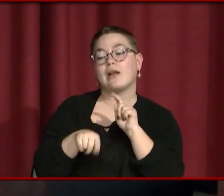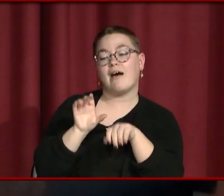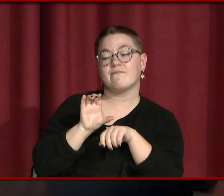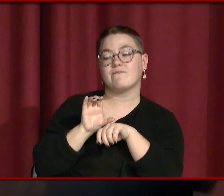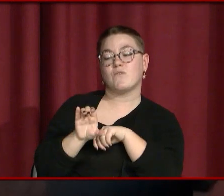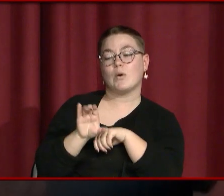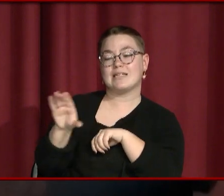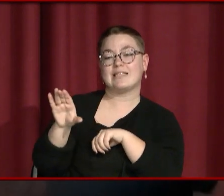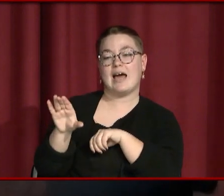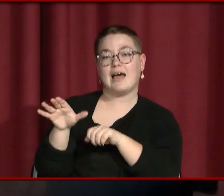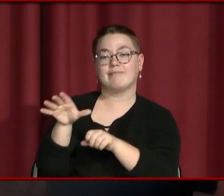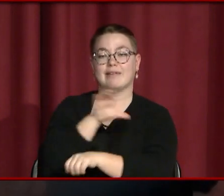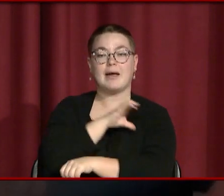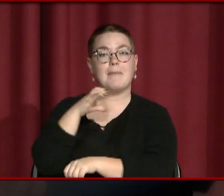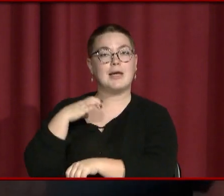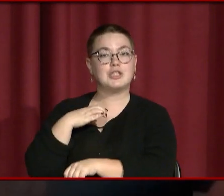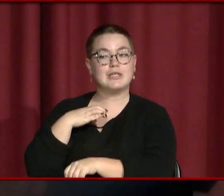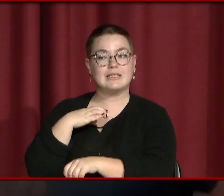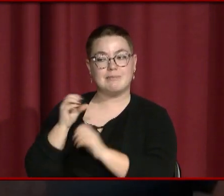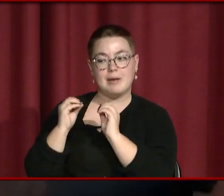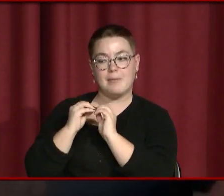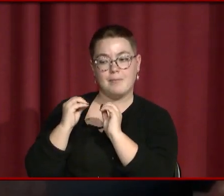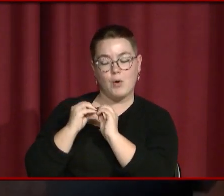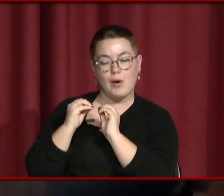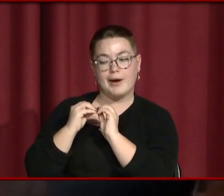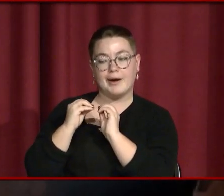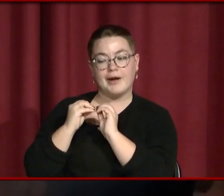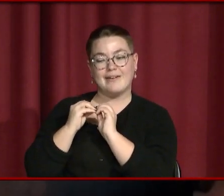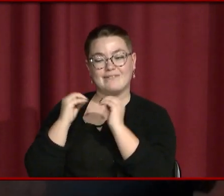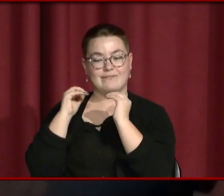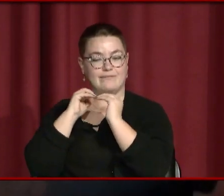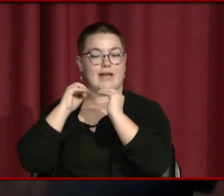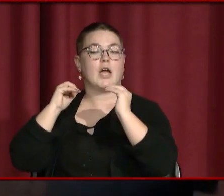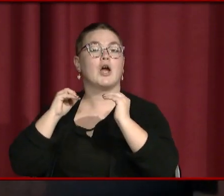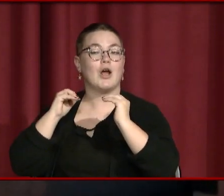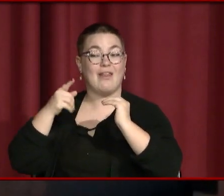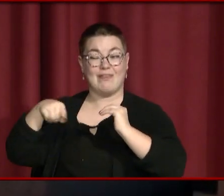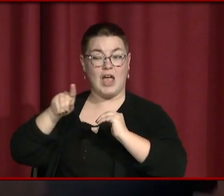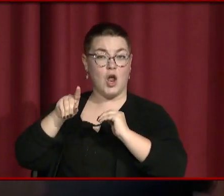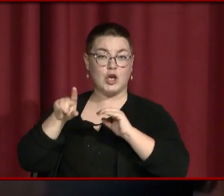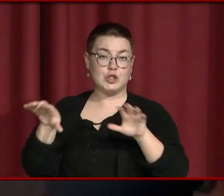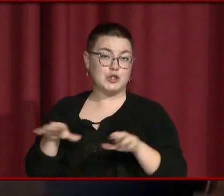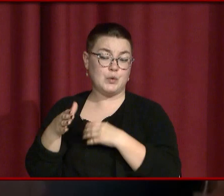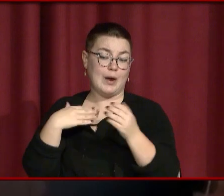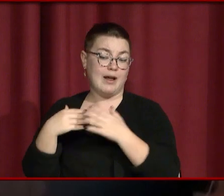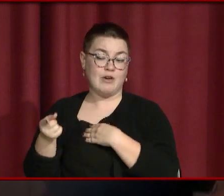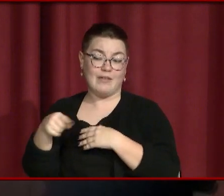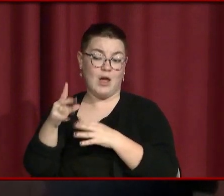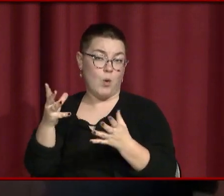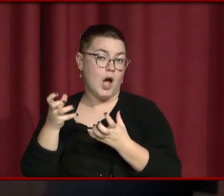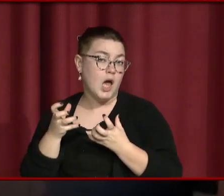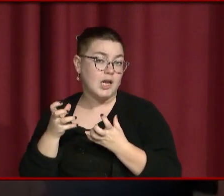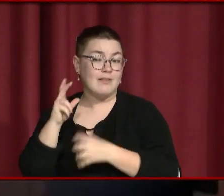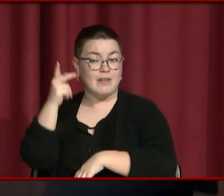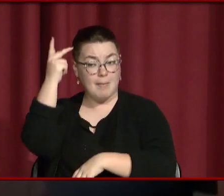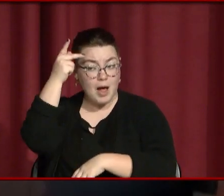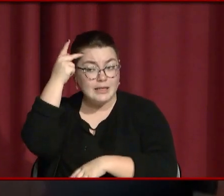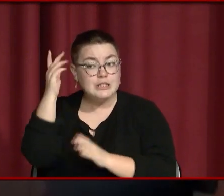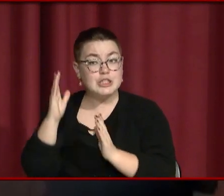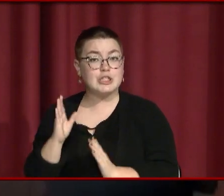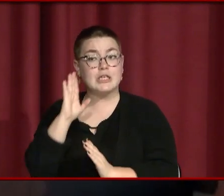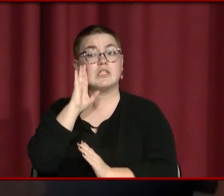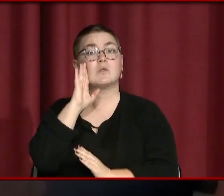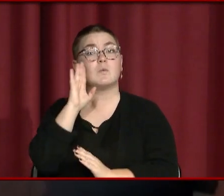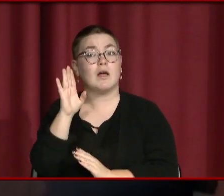that the redistricting commission, made up of politicians, was just going to do what they do. Politicians look out for themselves, and we have to take them out